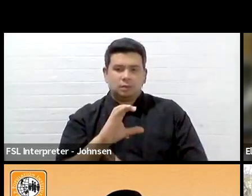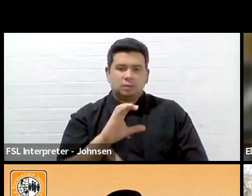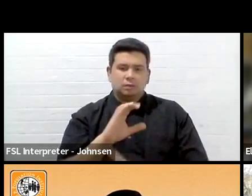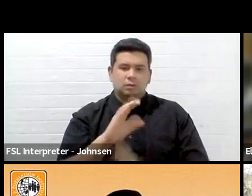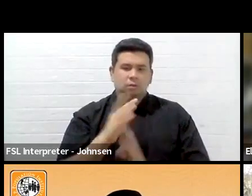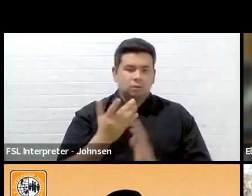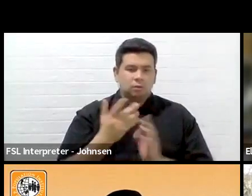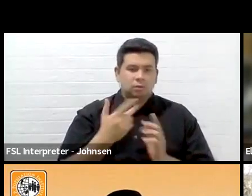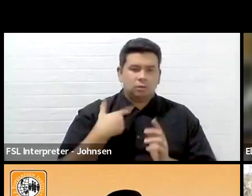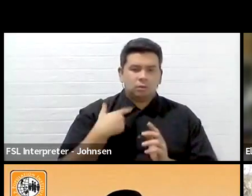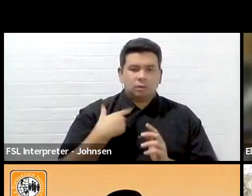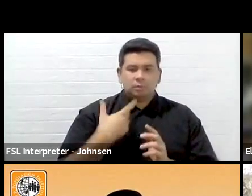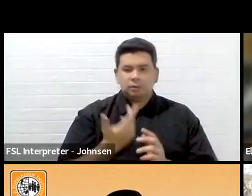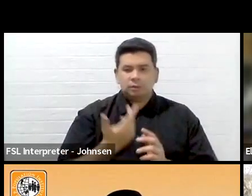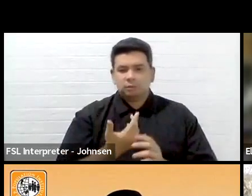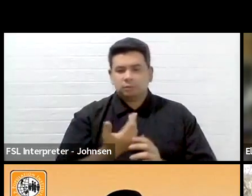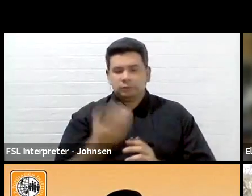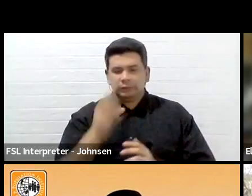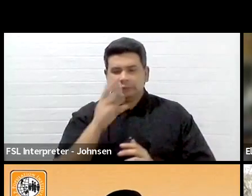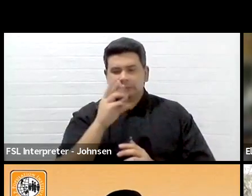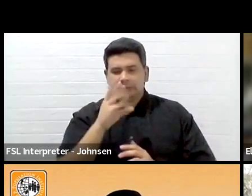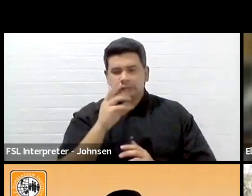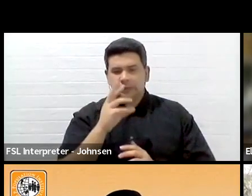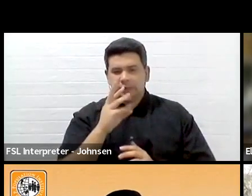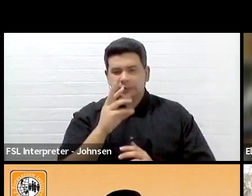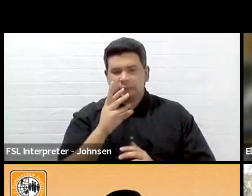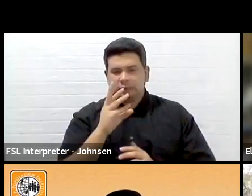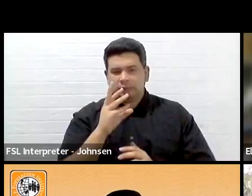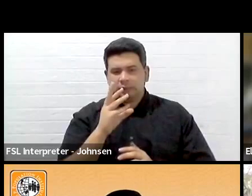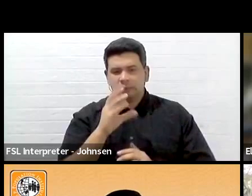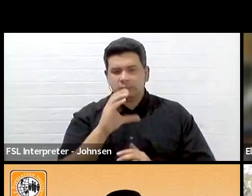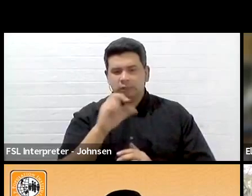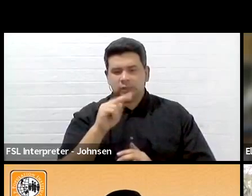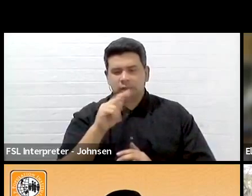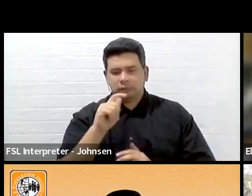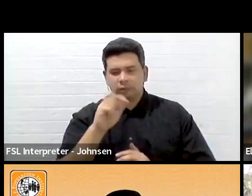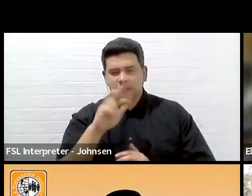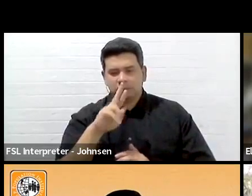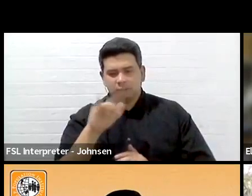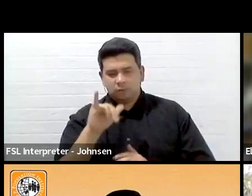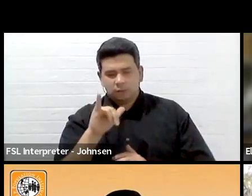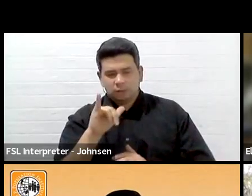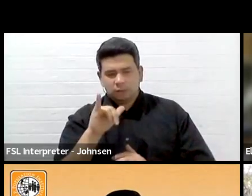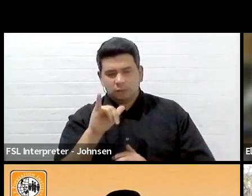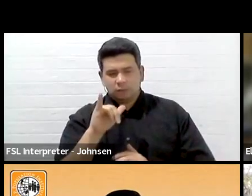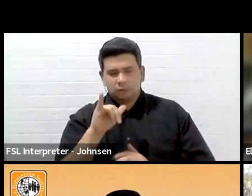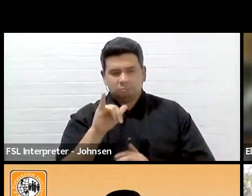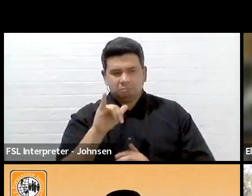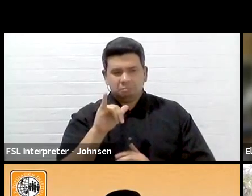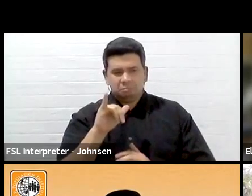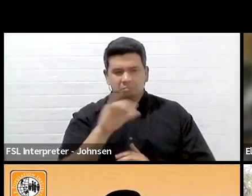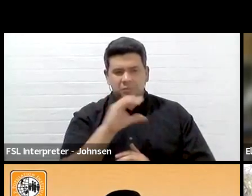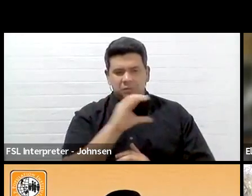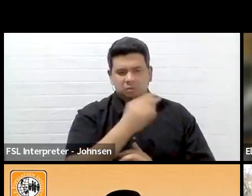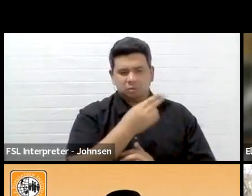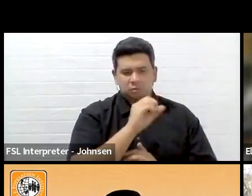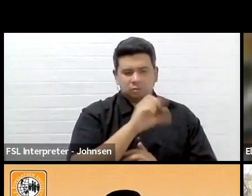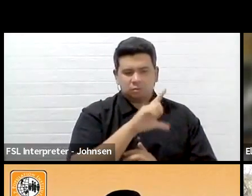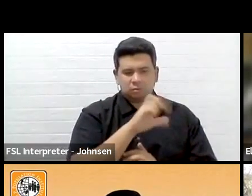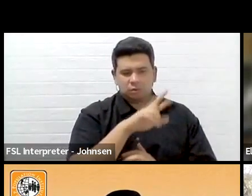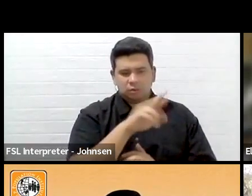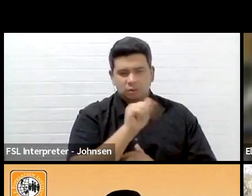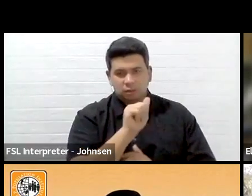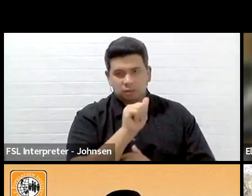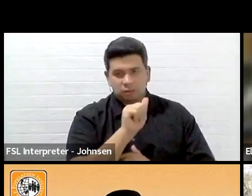in Latin America, and many others. No? Cholera visited the country as a part of a pandemic in